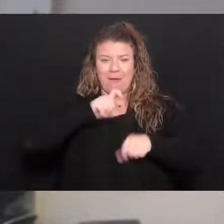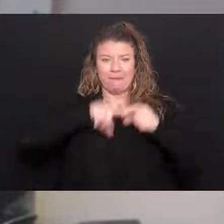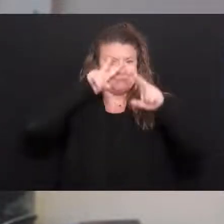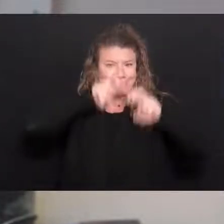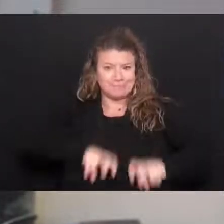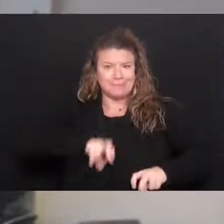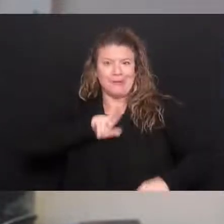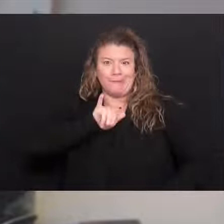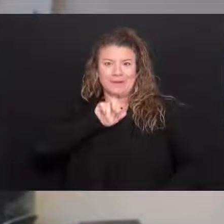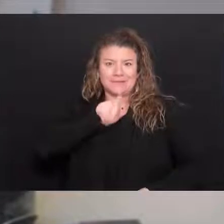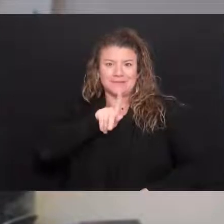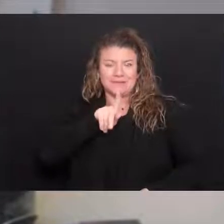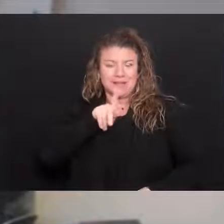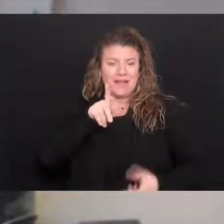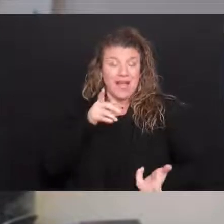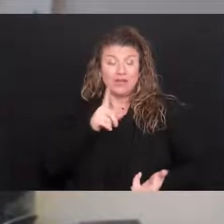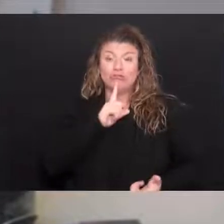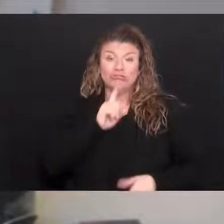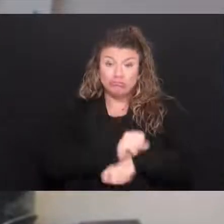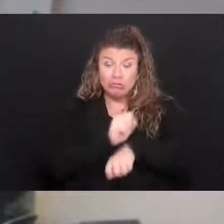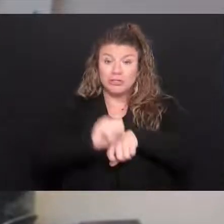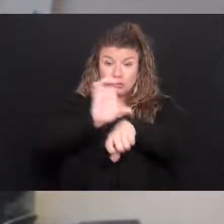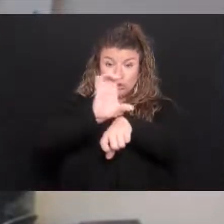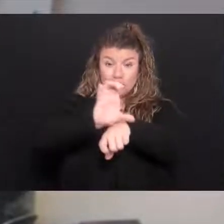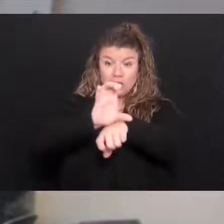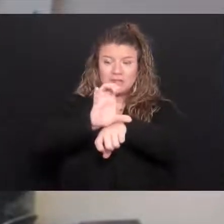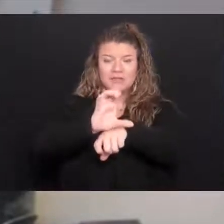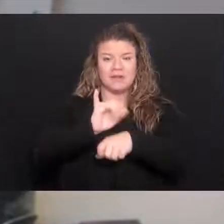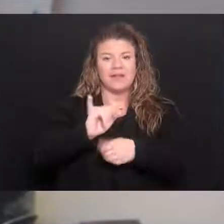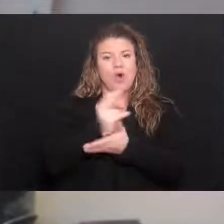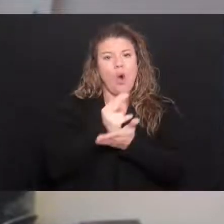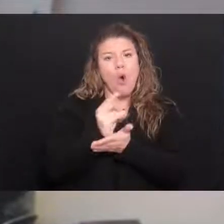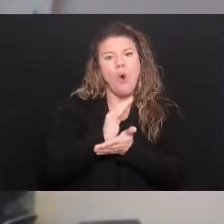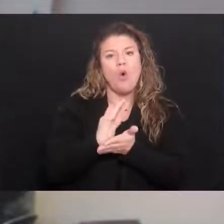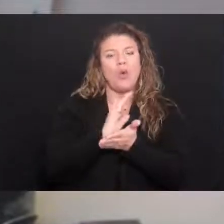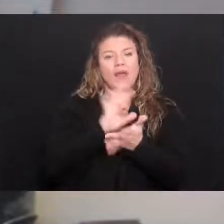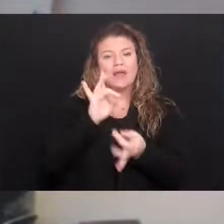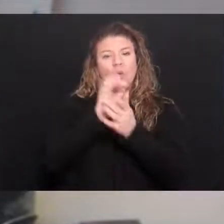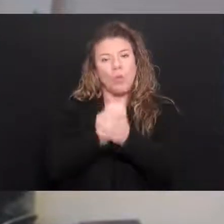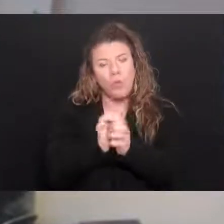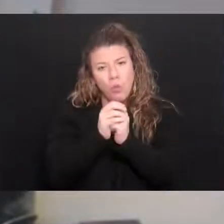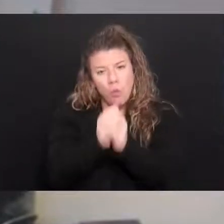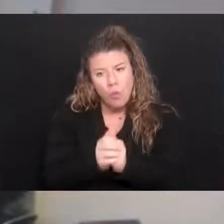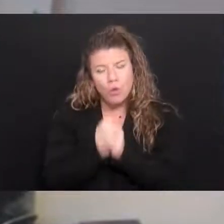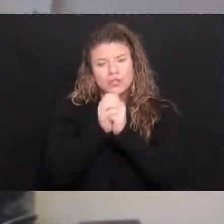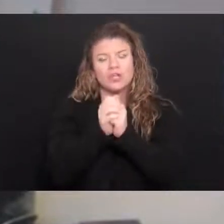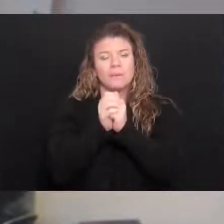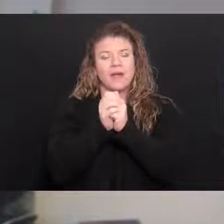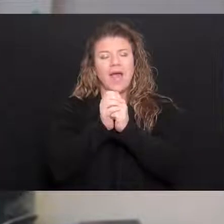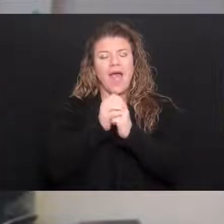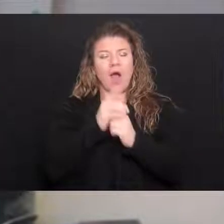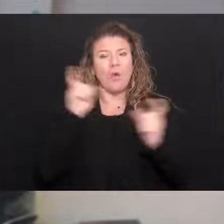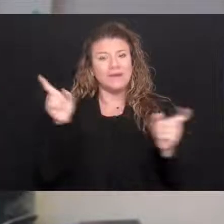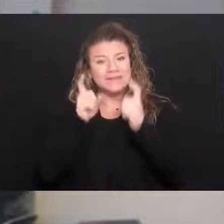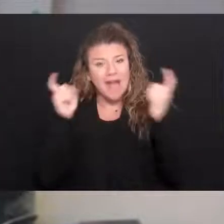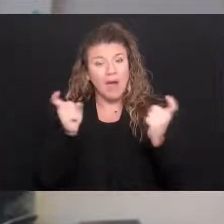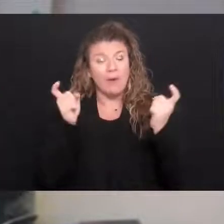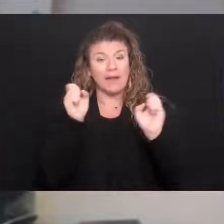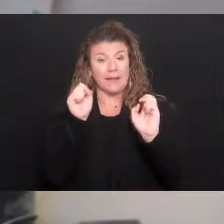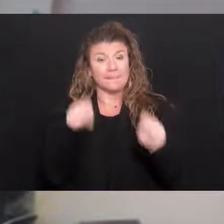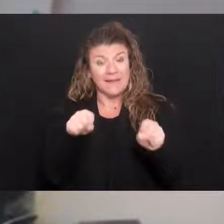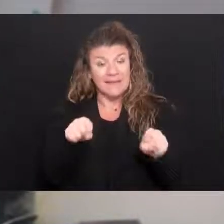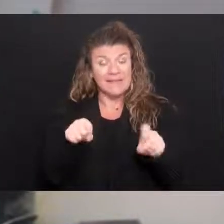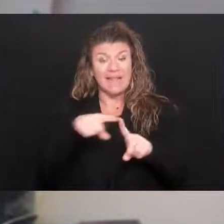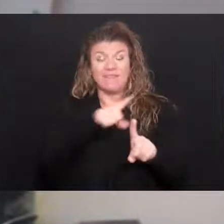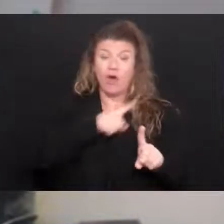are places of holy worship. And so we celebrate the ability for all of us